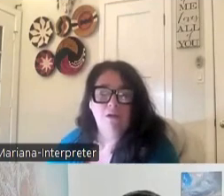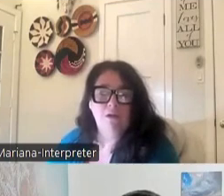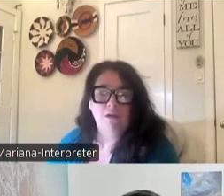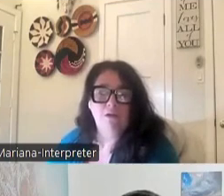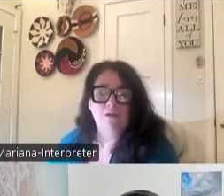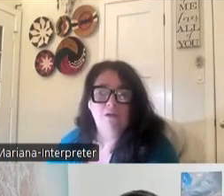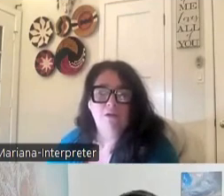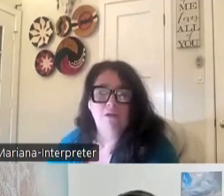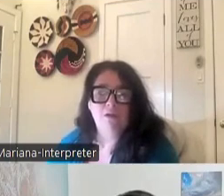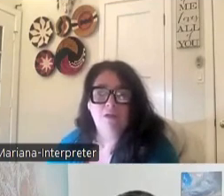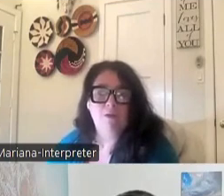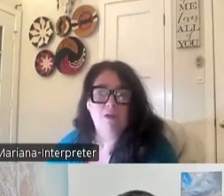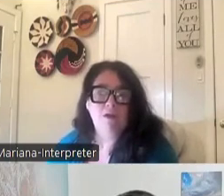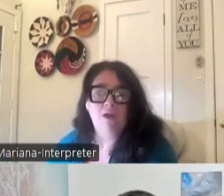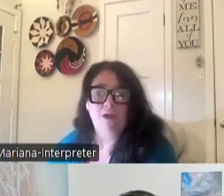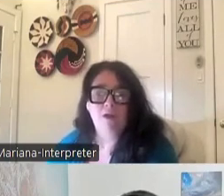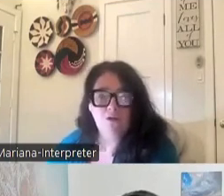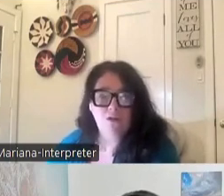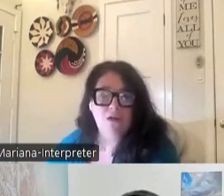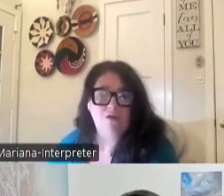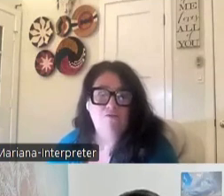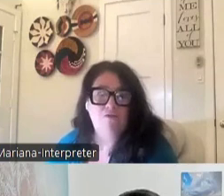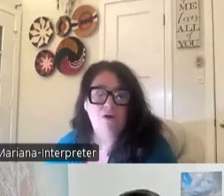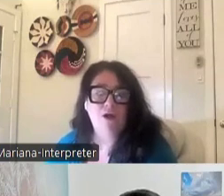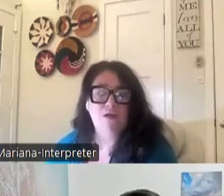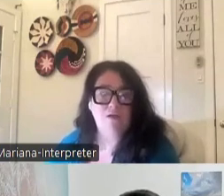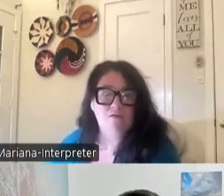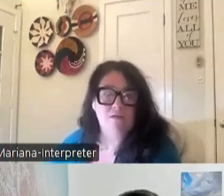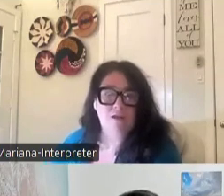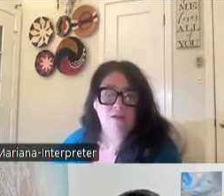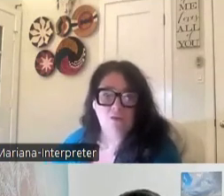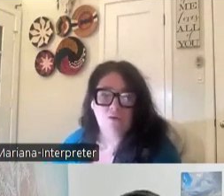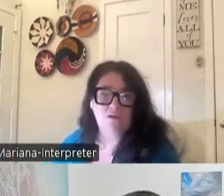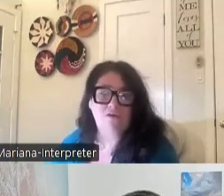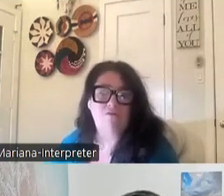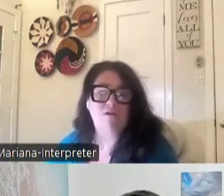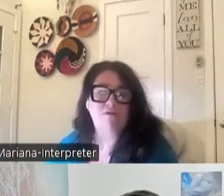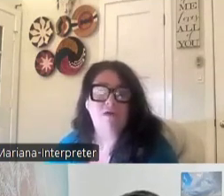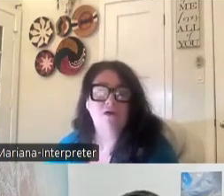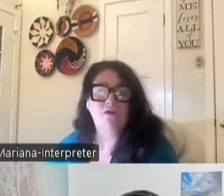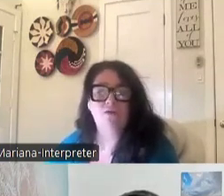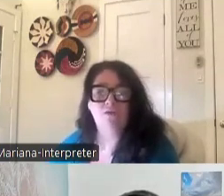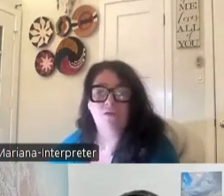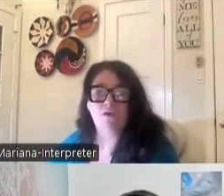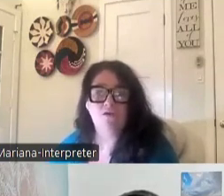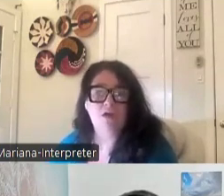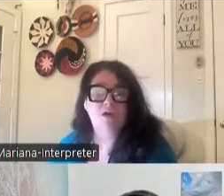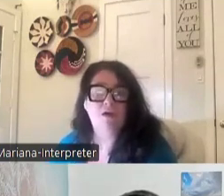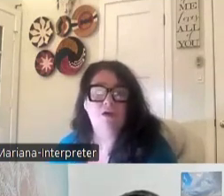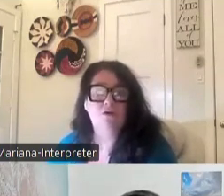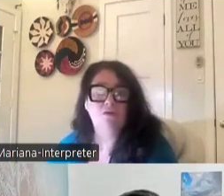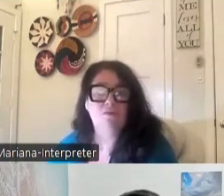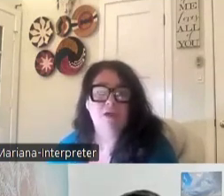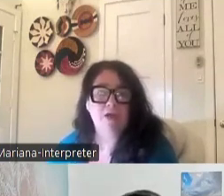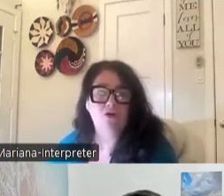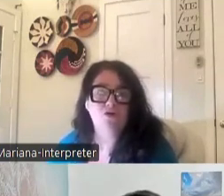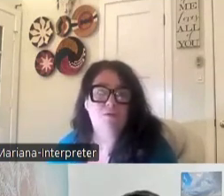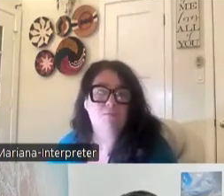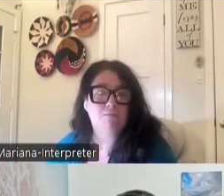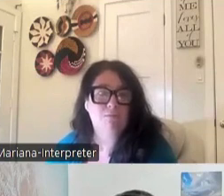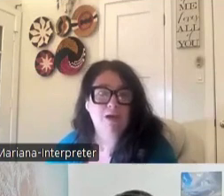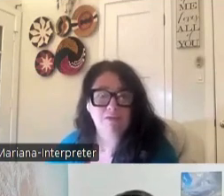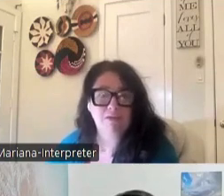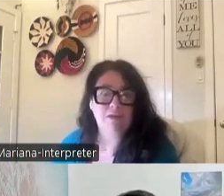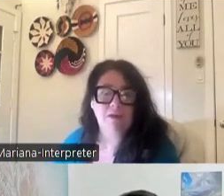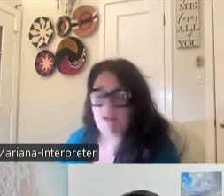California in recent years. In fact, that happened just this past summer, which was the single hottest summer on record on a statewide basis, but was not